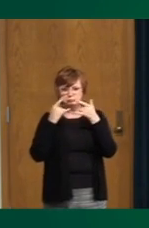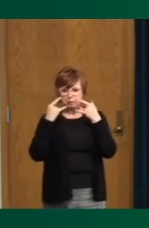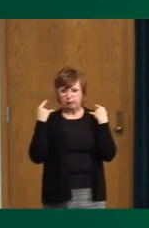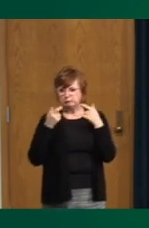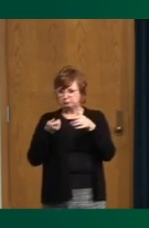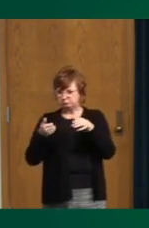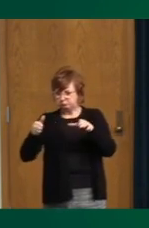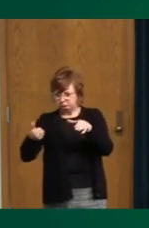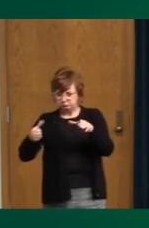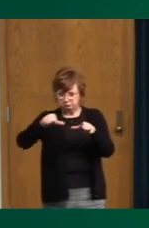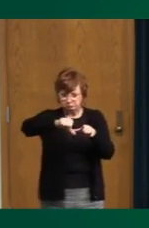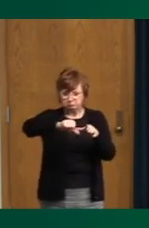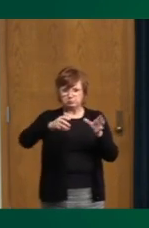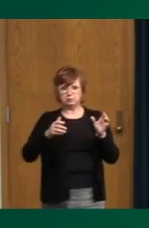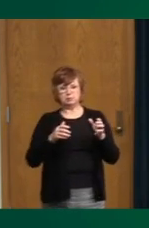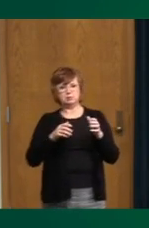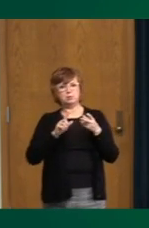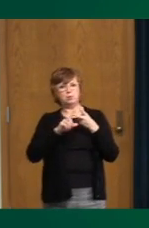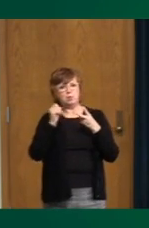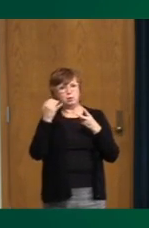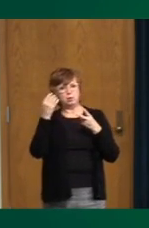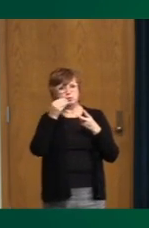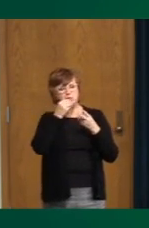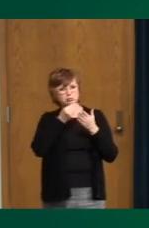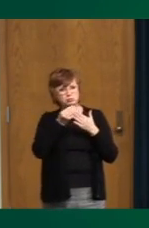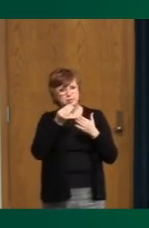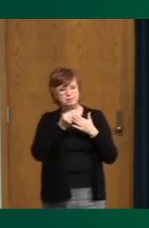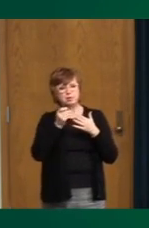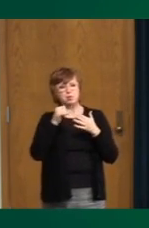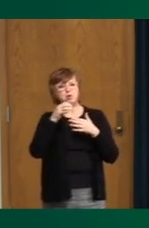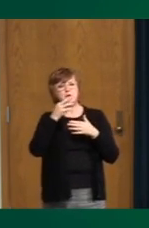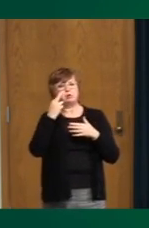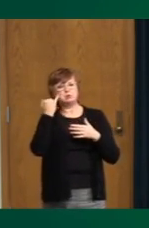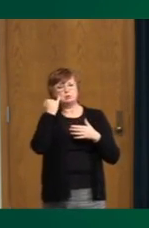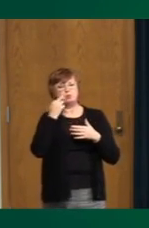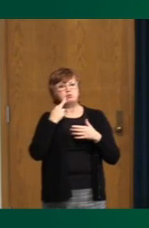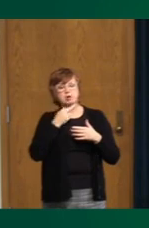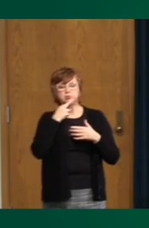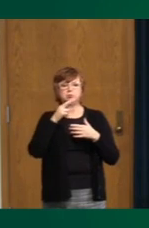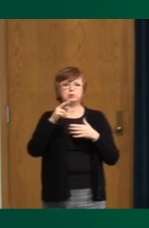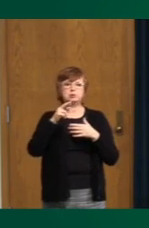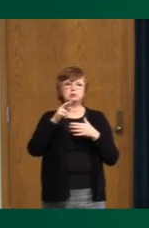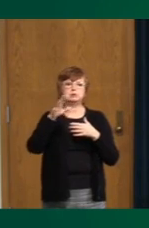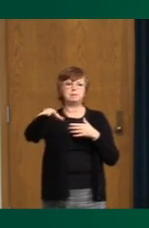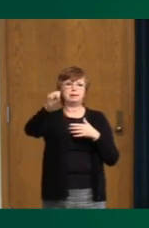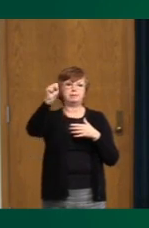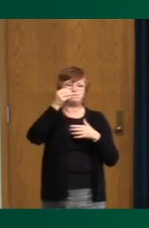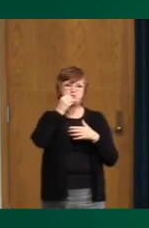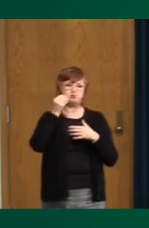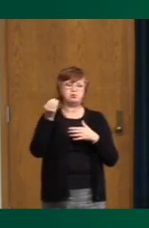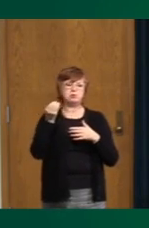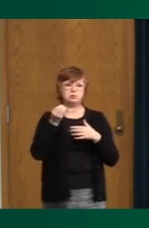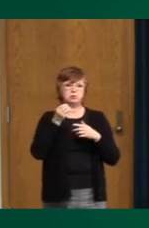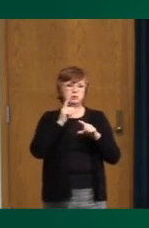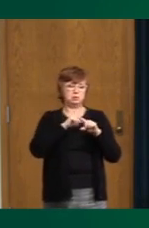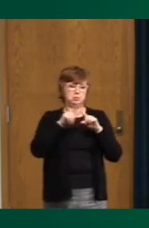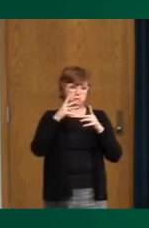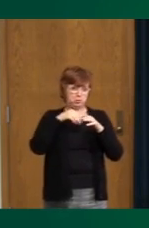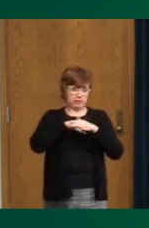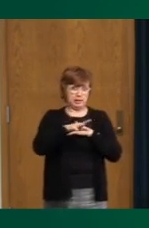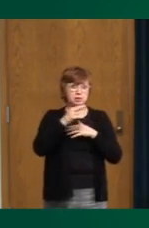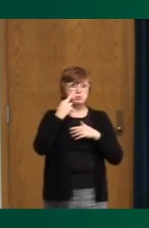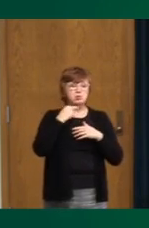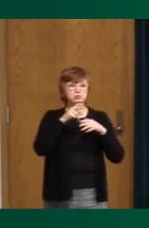pick food up from to take home from a restaurant, or if we choose to go to a restaurant, go in a safer way. And